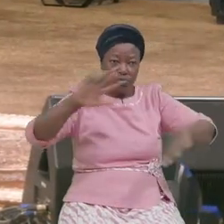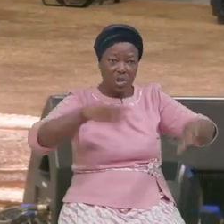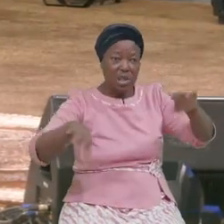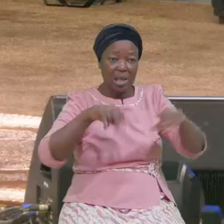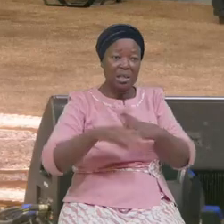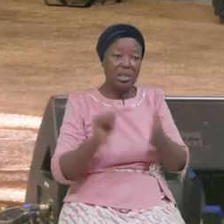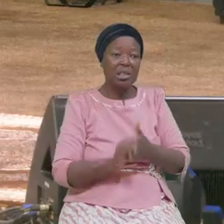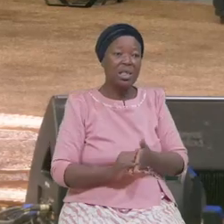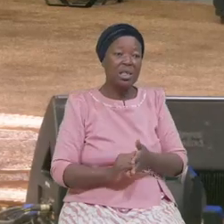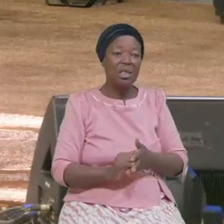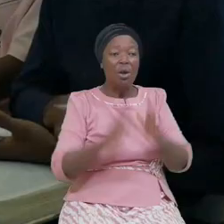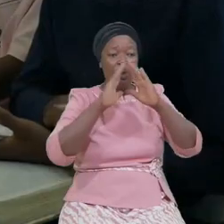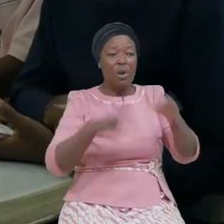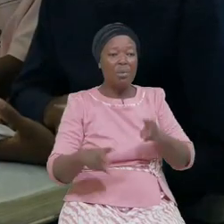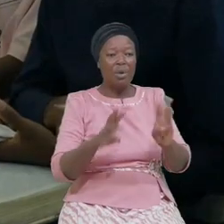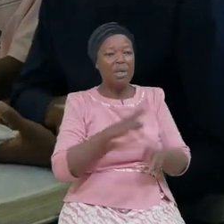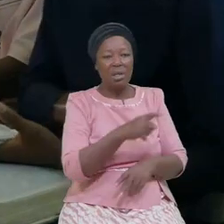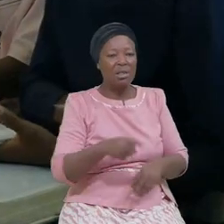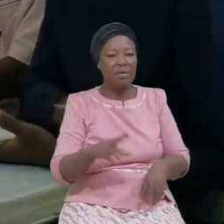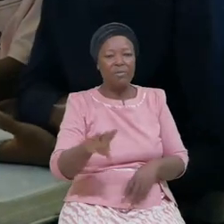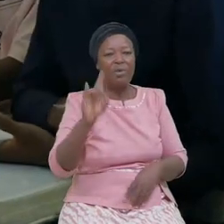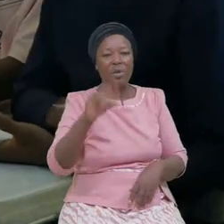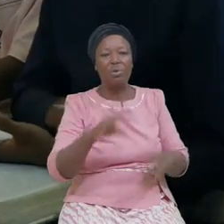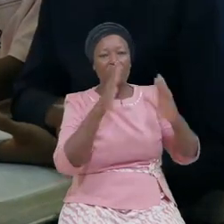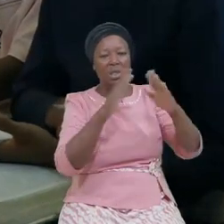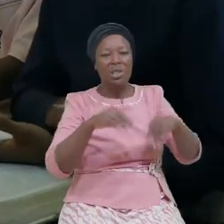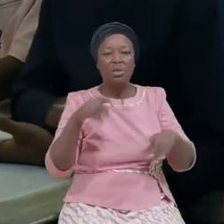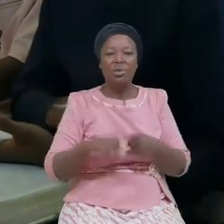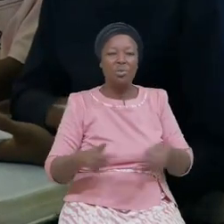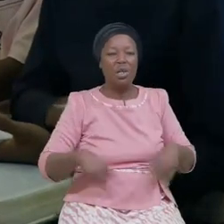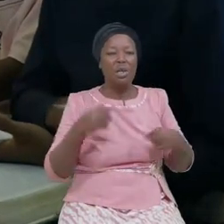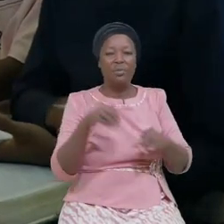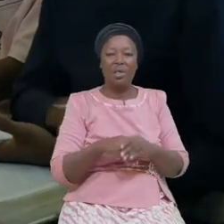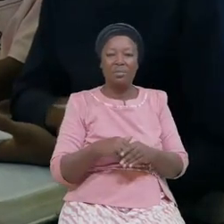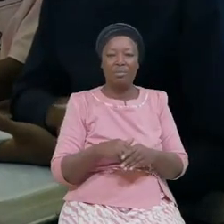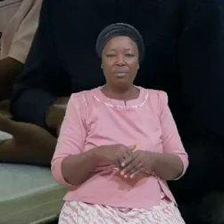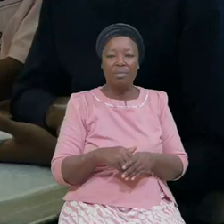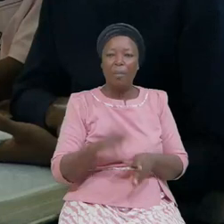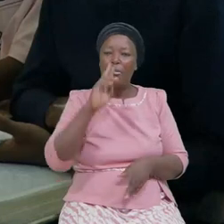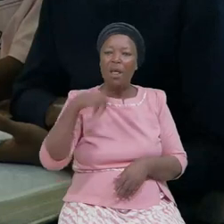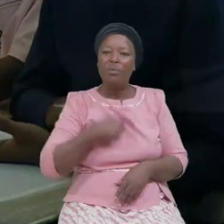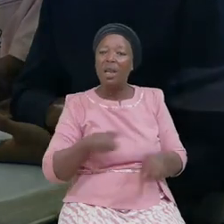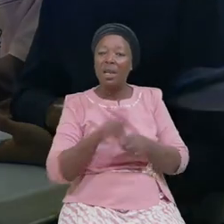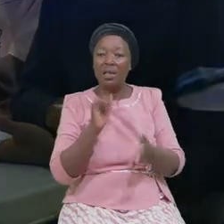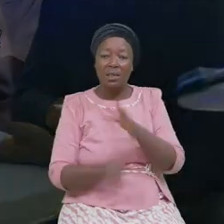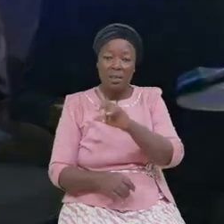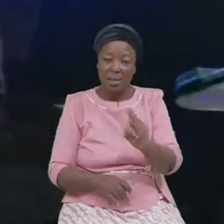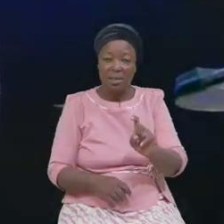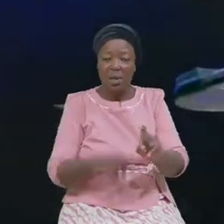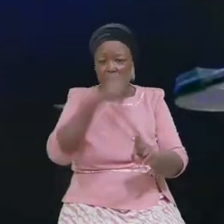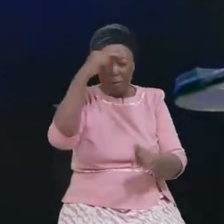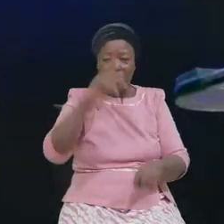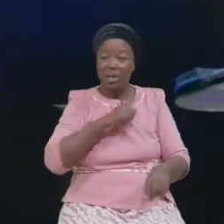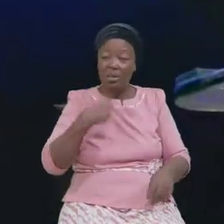no city to dwell in. Are we like that? The Lord says, I'll never leave you. I'll never forsake